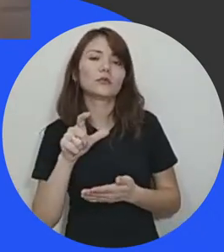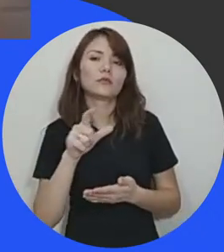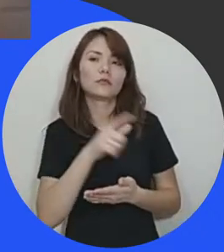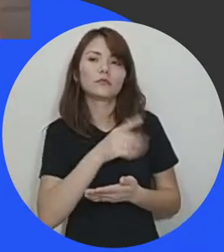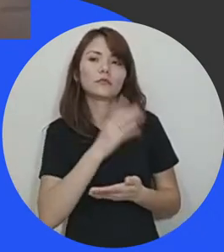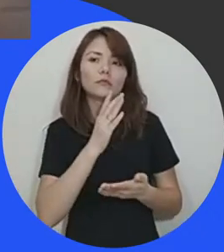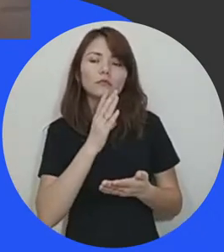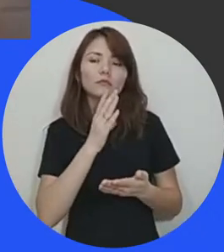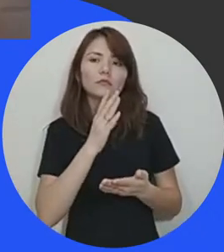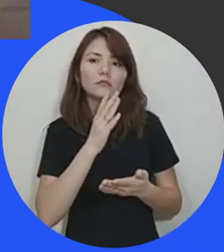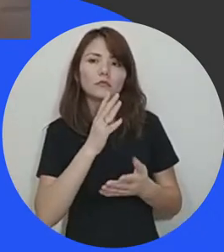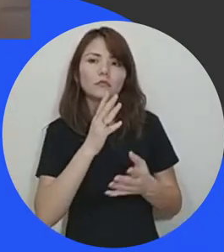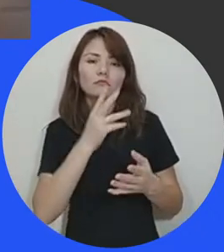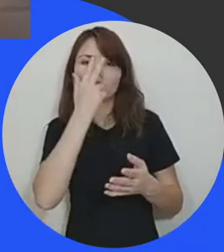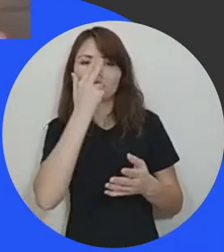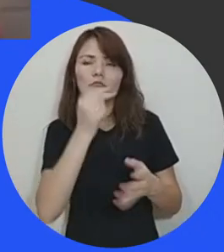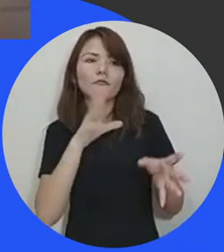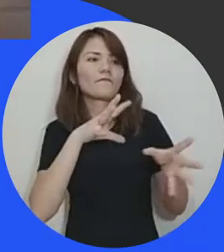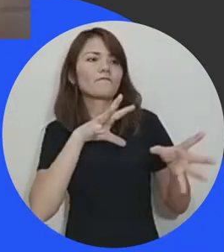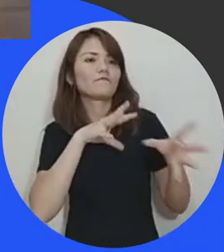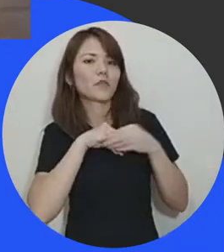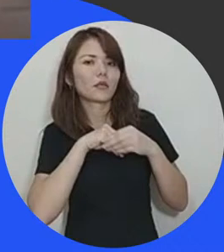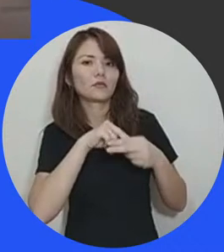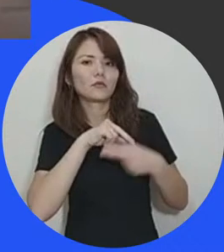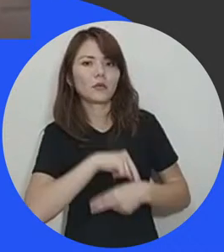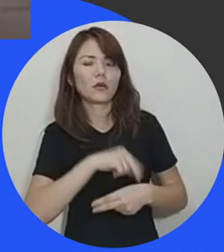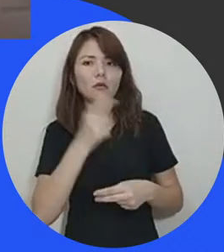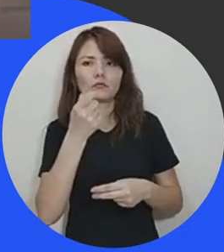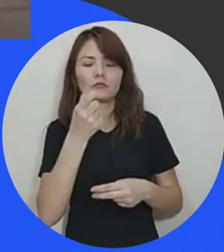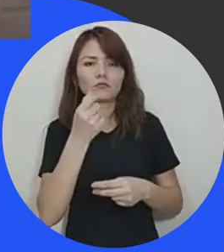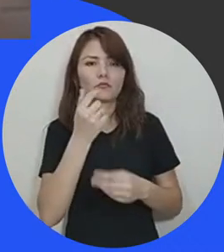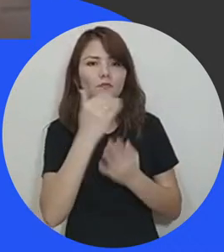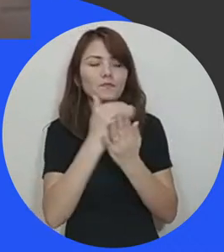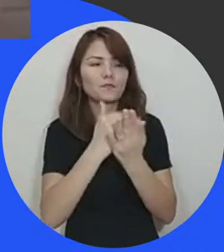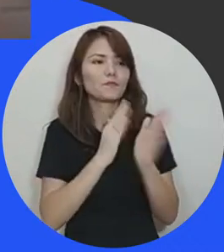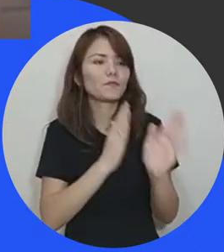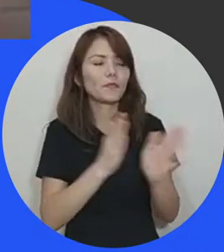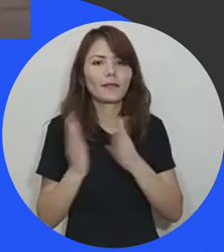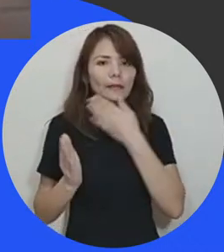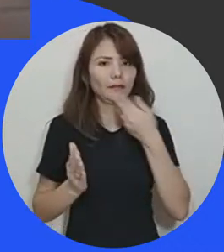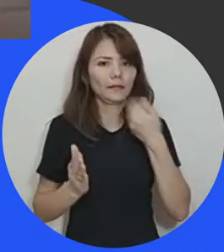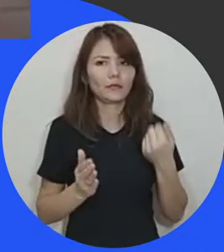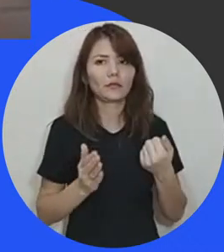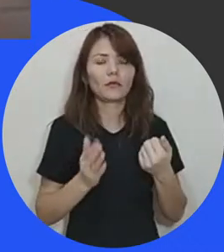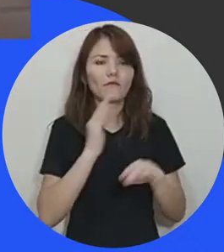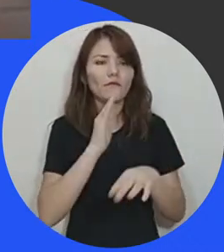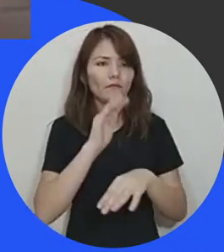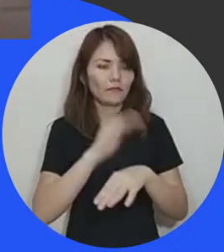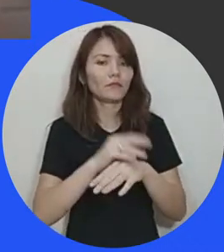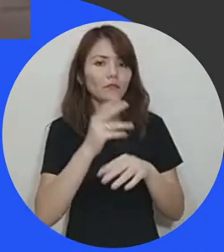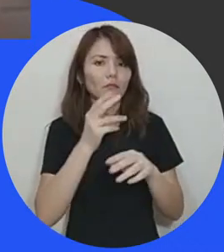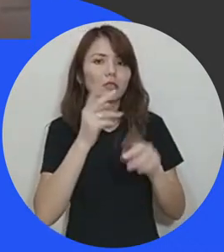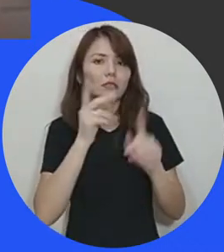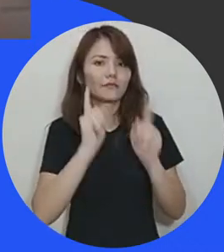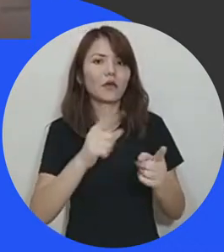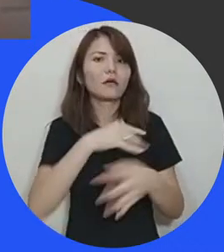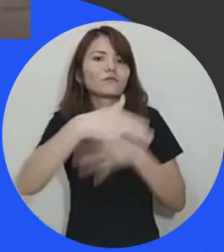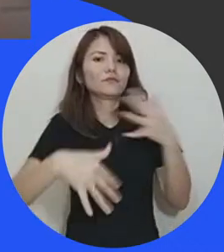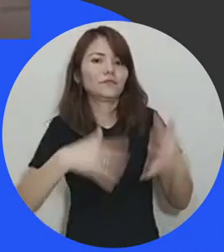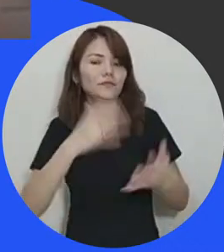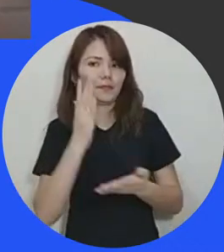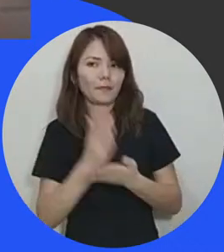not, to my mind, very structured. It's quite ad hoc. And if you take the example of what we've done in the